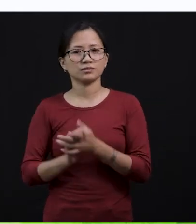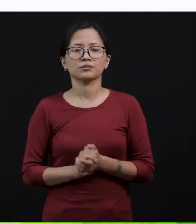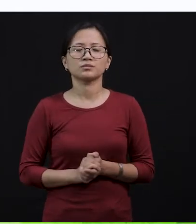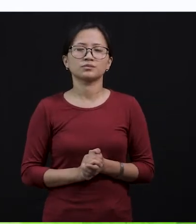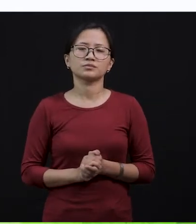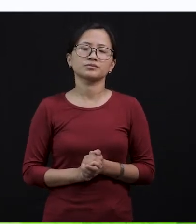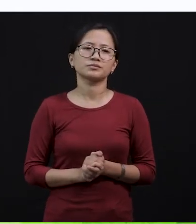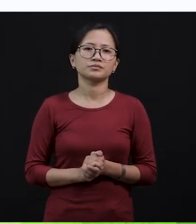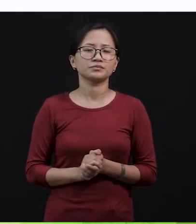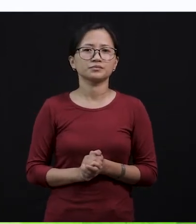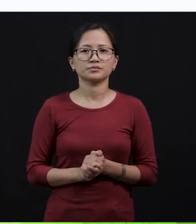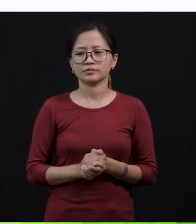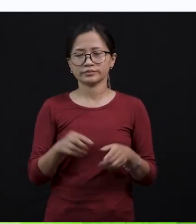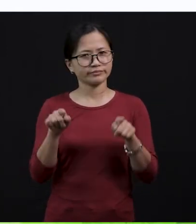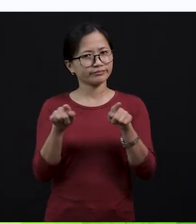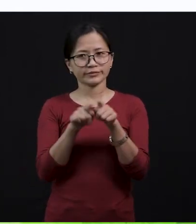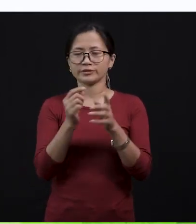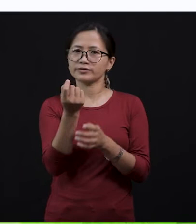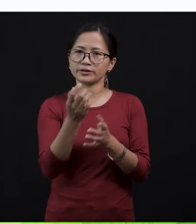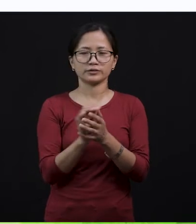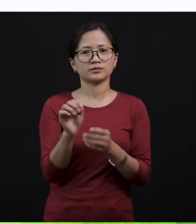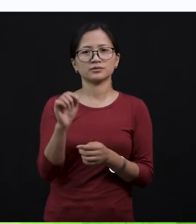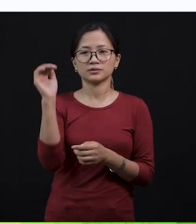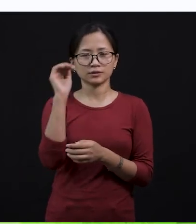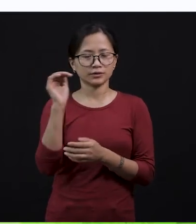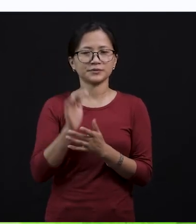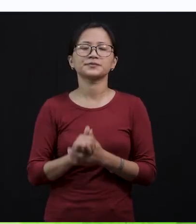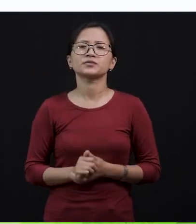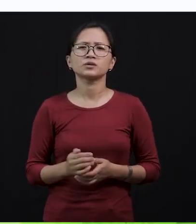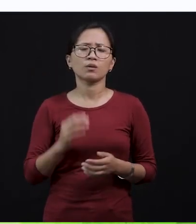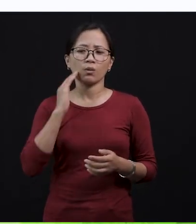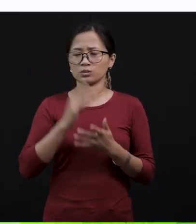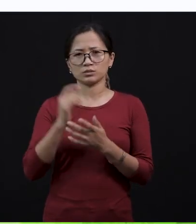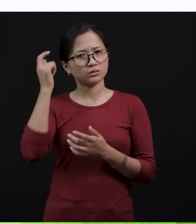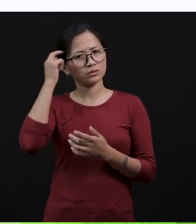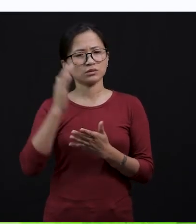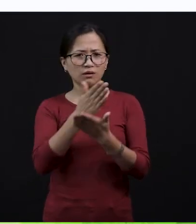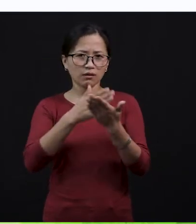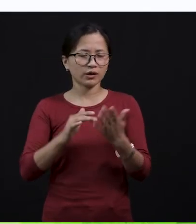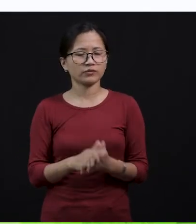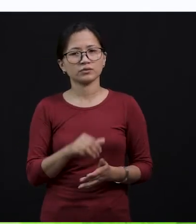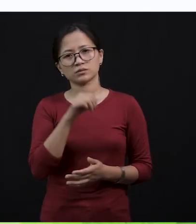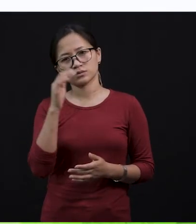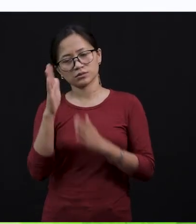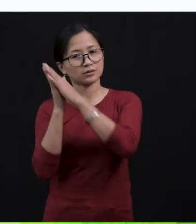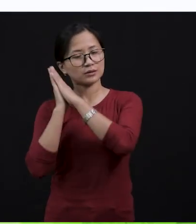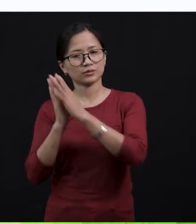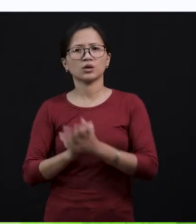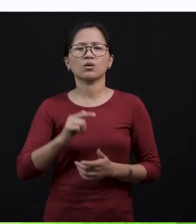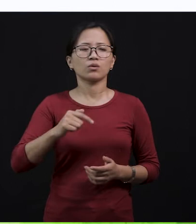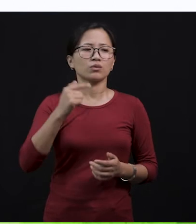in this manner, like a snake. And when you think he's half asleep, he's